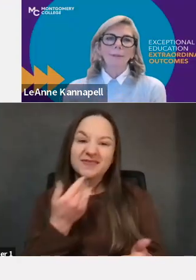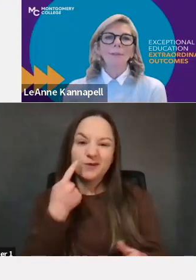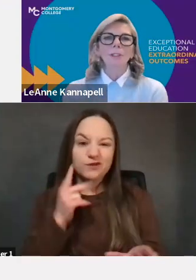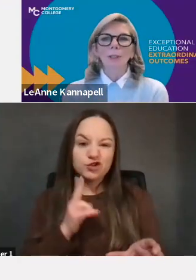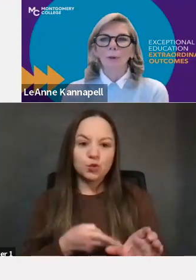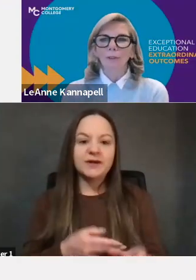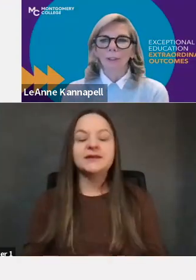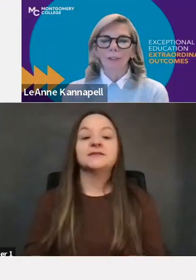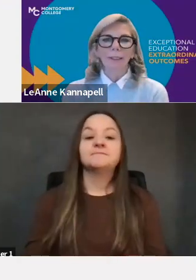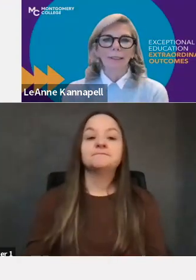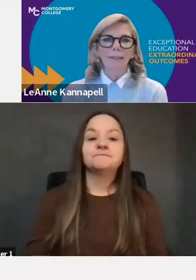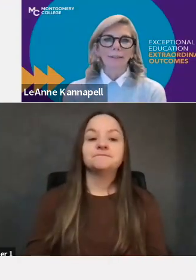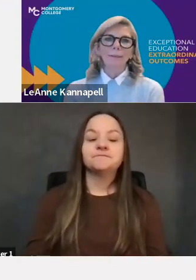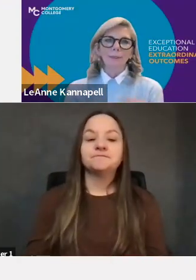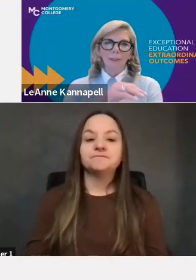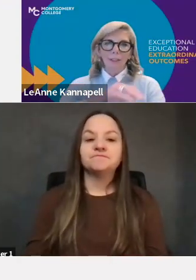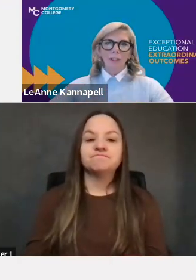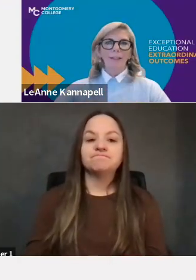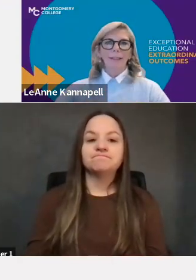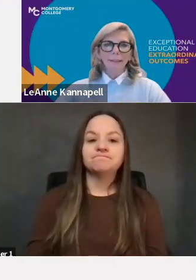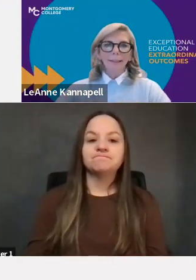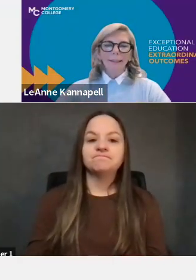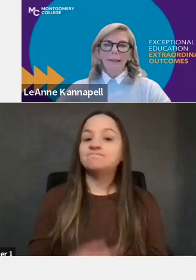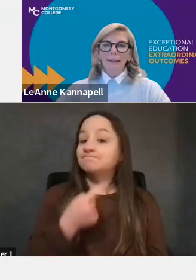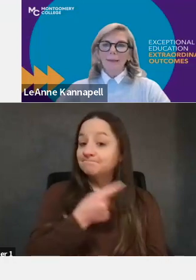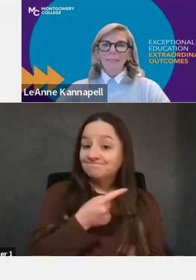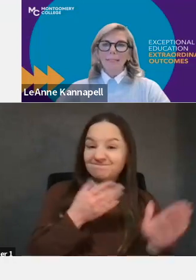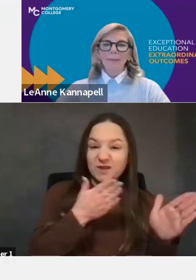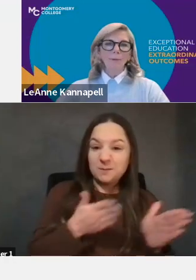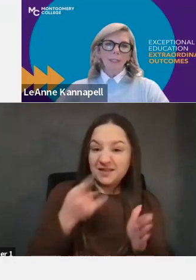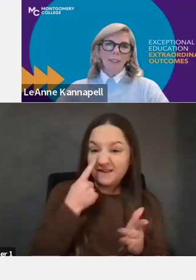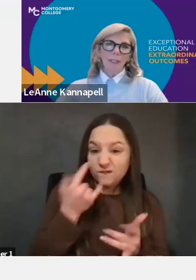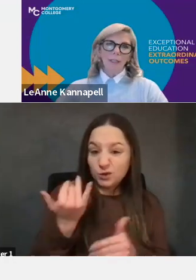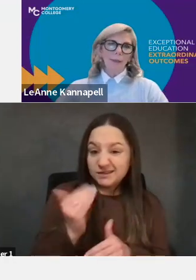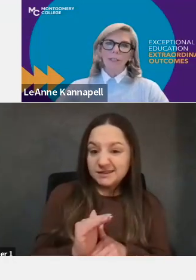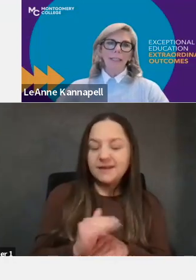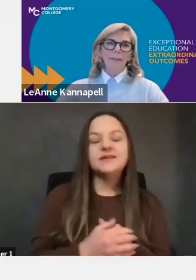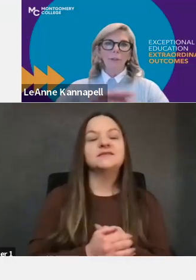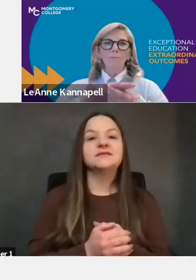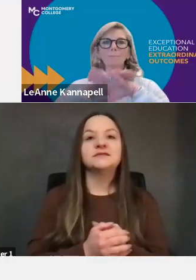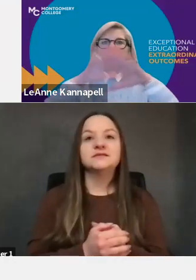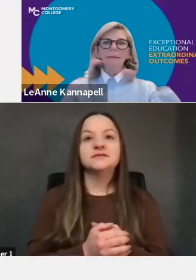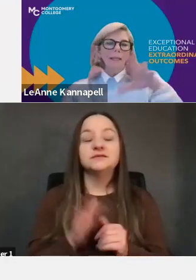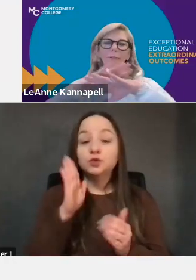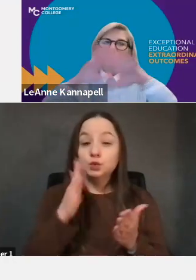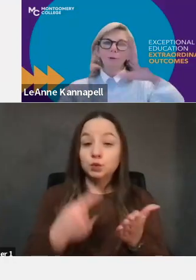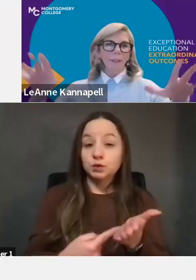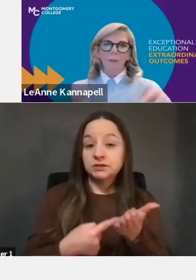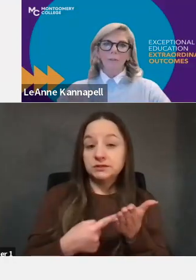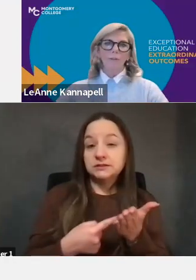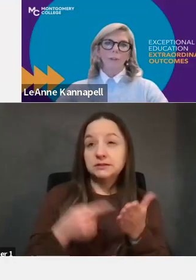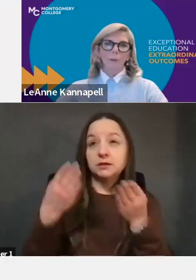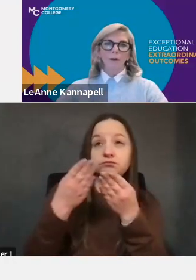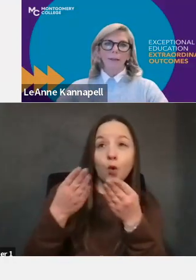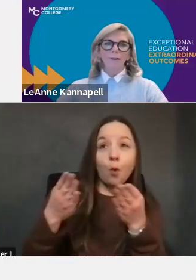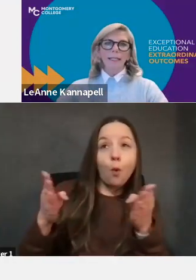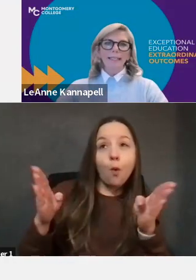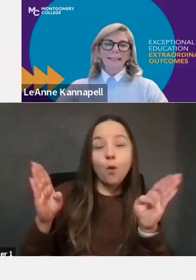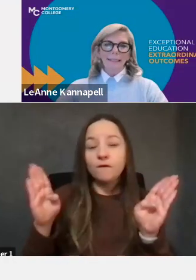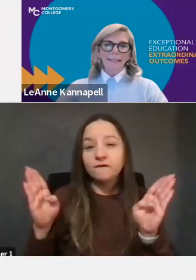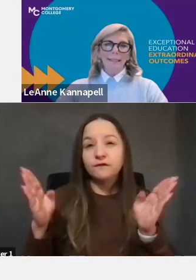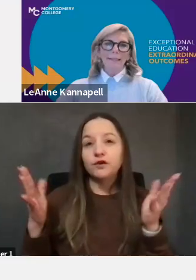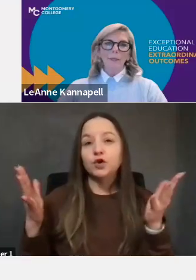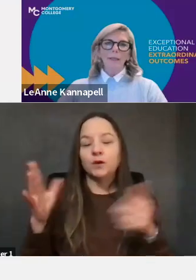us. Let me just go over a little bit of our agenda. Tonight, what we're going to talk about, we're going to give you a big kind of a broad overview